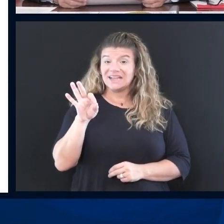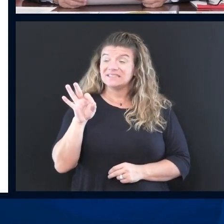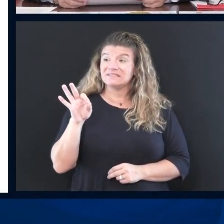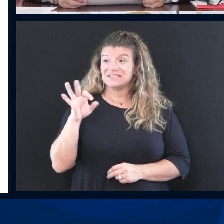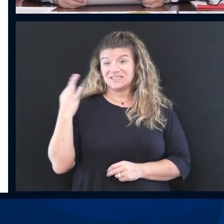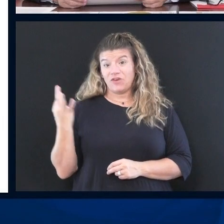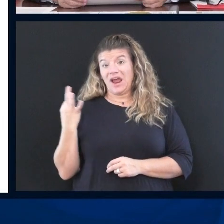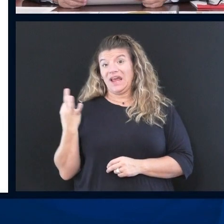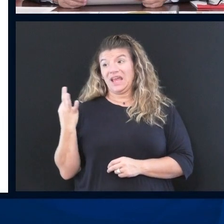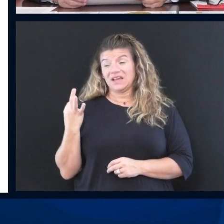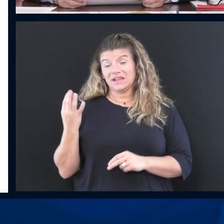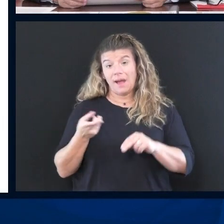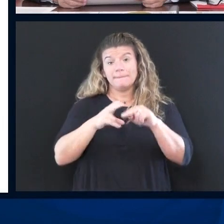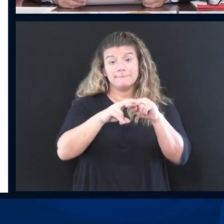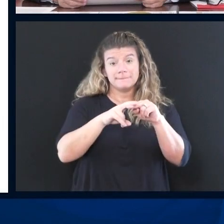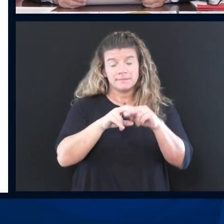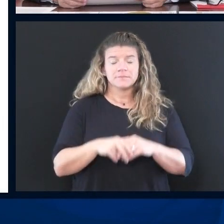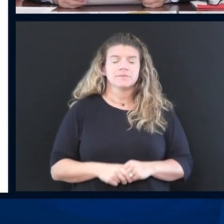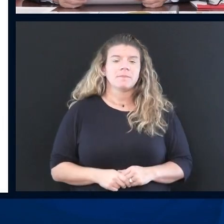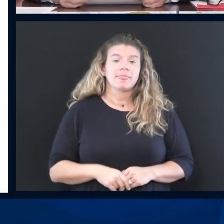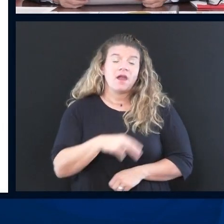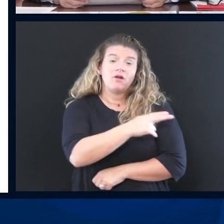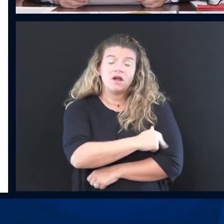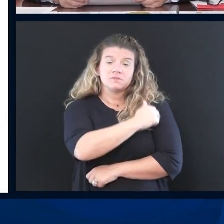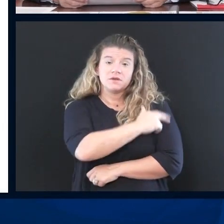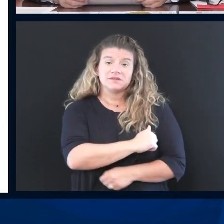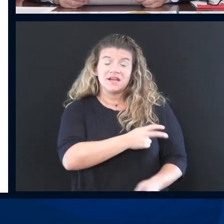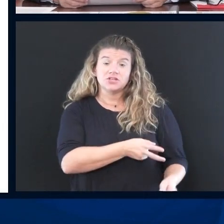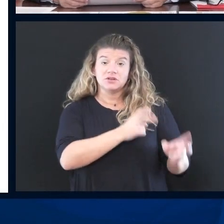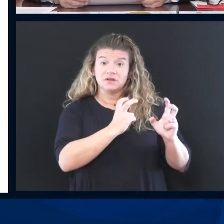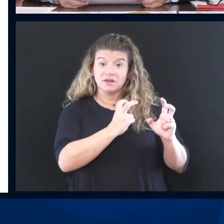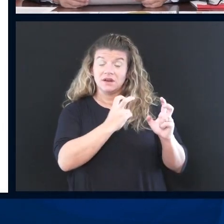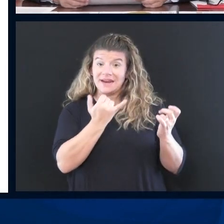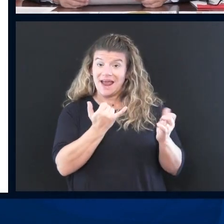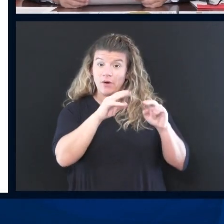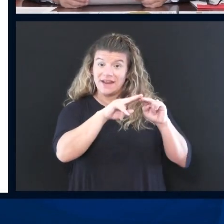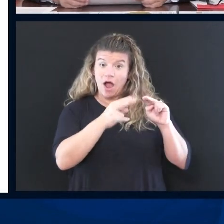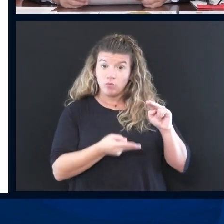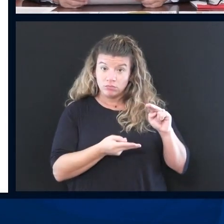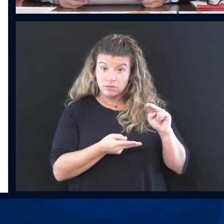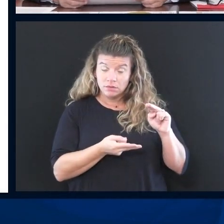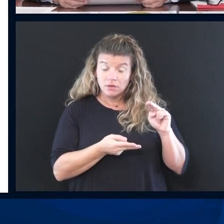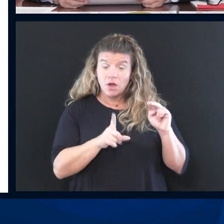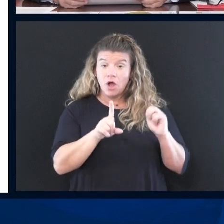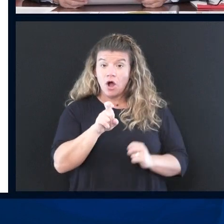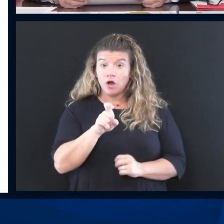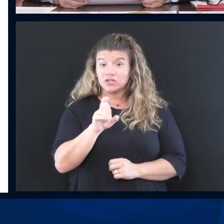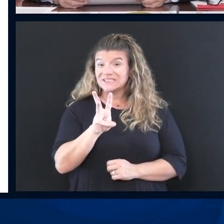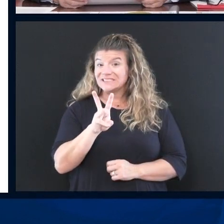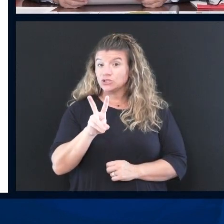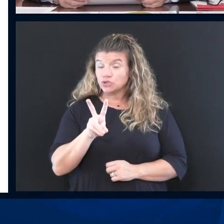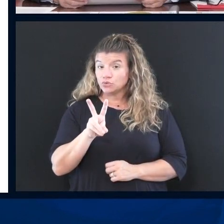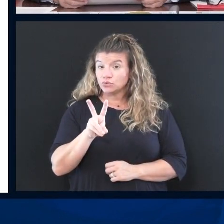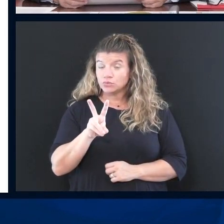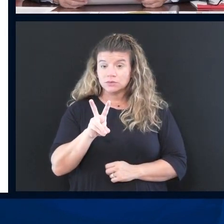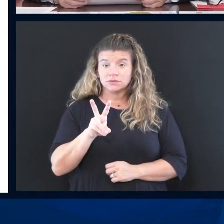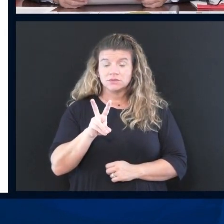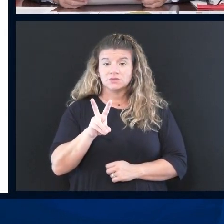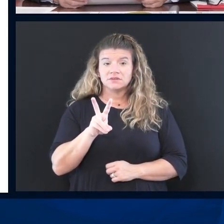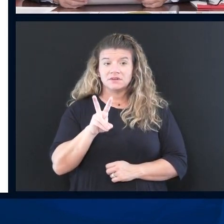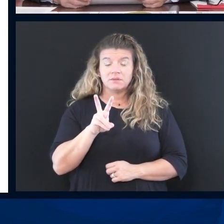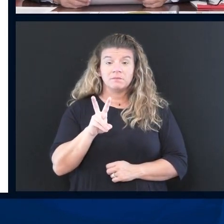Friday. Our hospitalizations are down. We're down to 162 patients. That's down